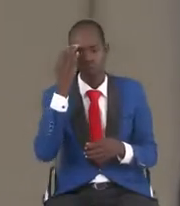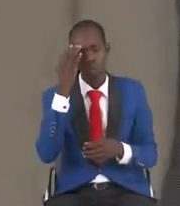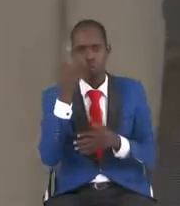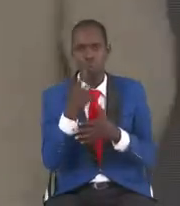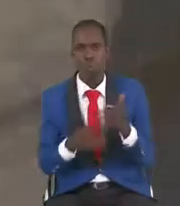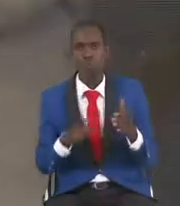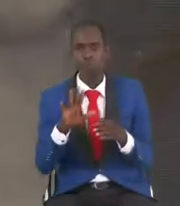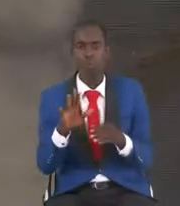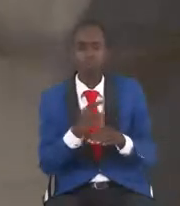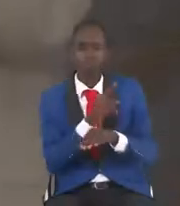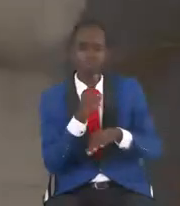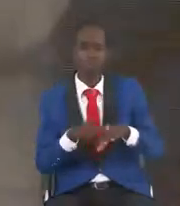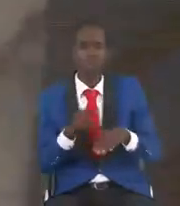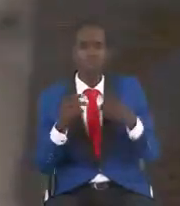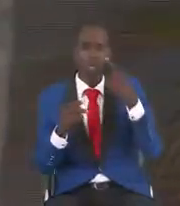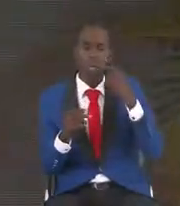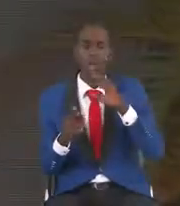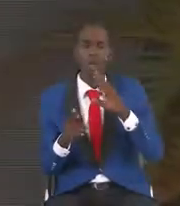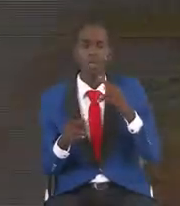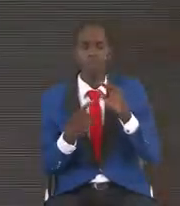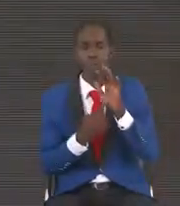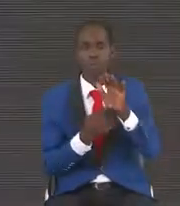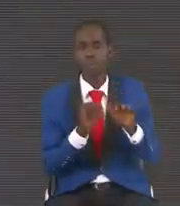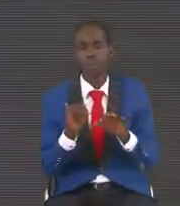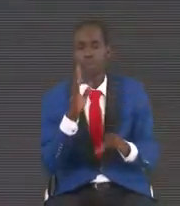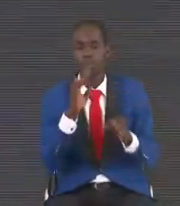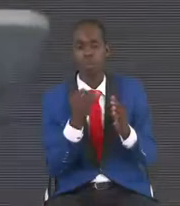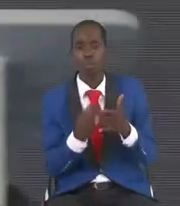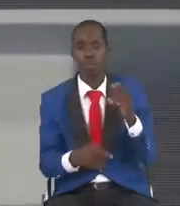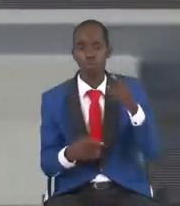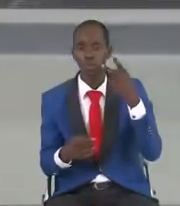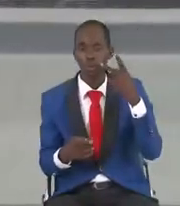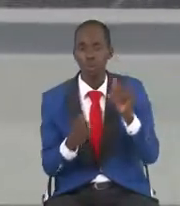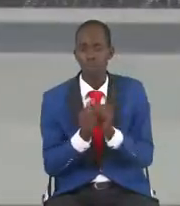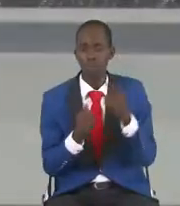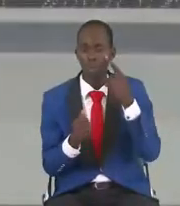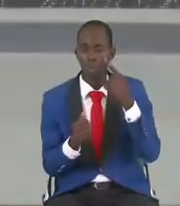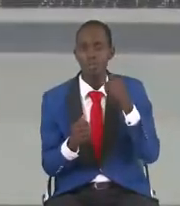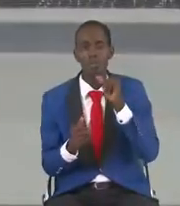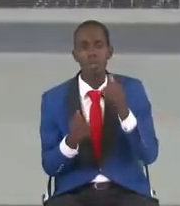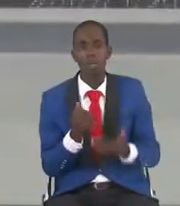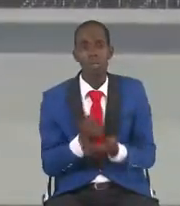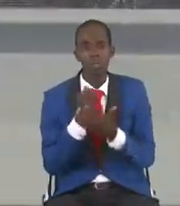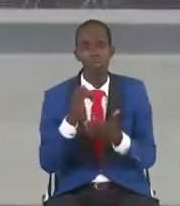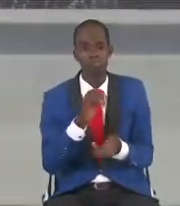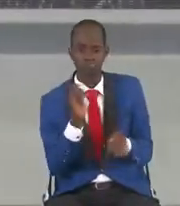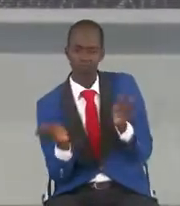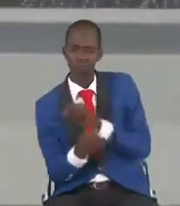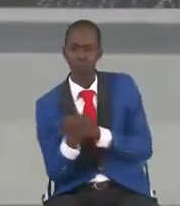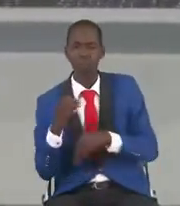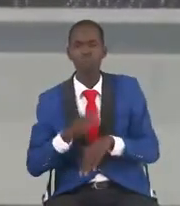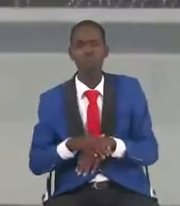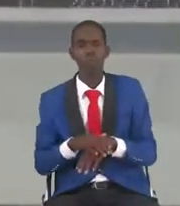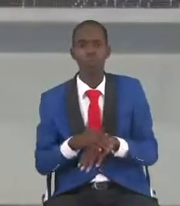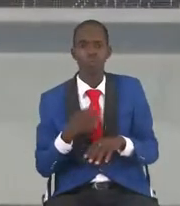are showing you, if they're not helping you to fulfill the ministry, switch on and switch off